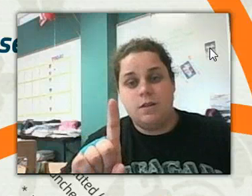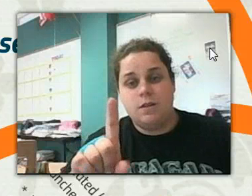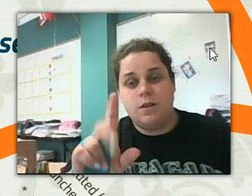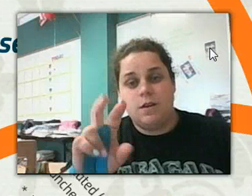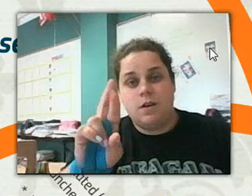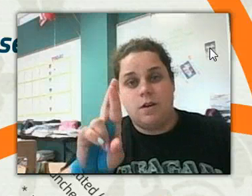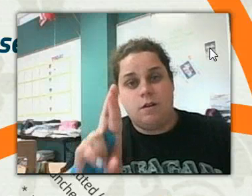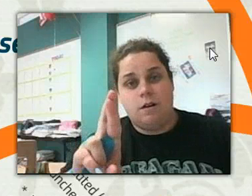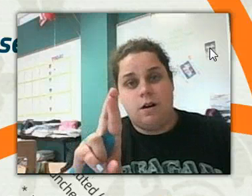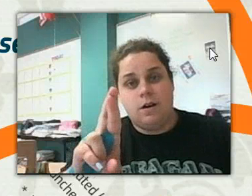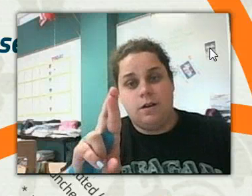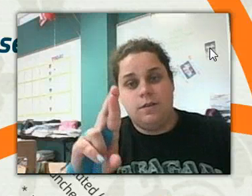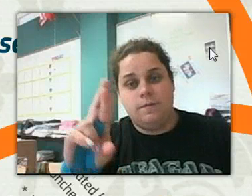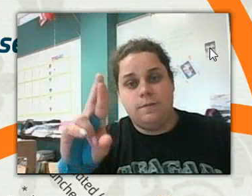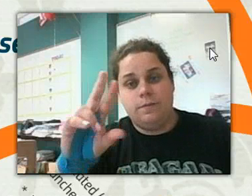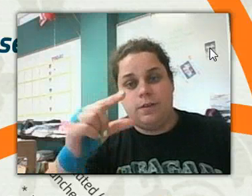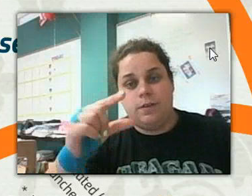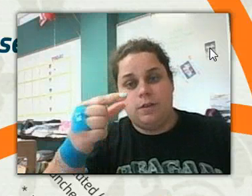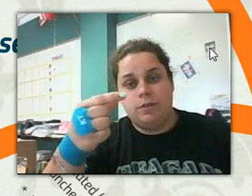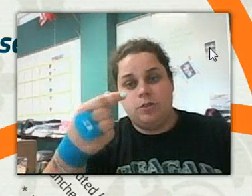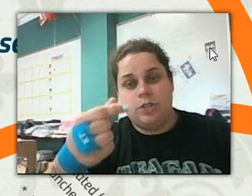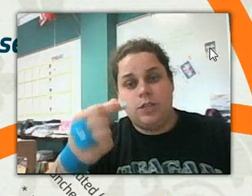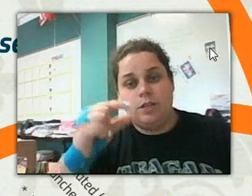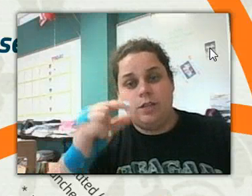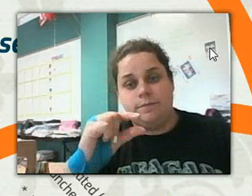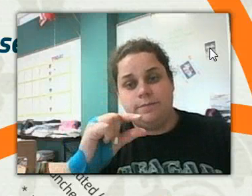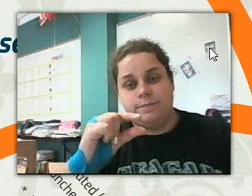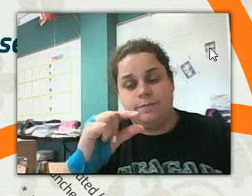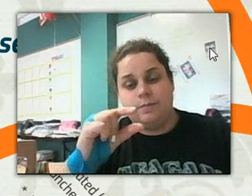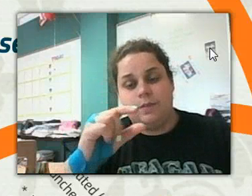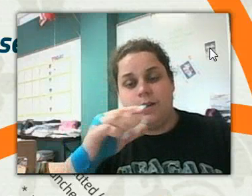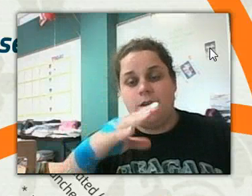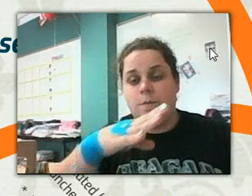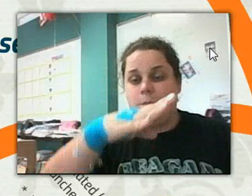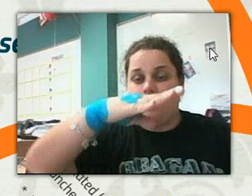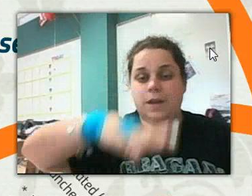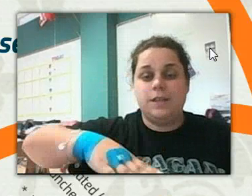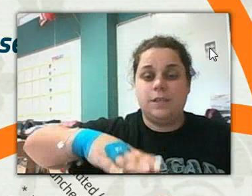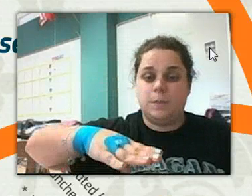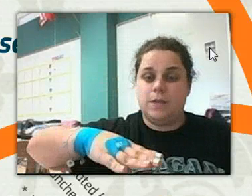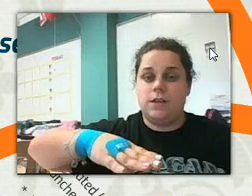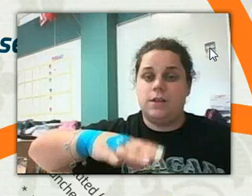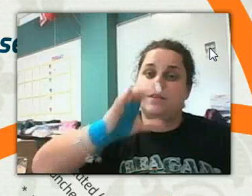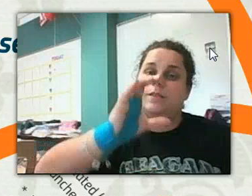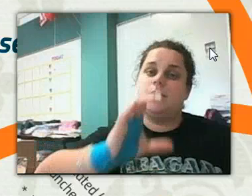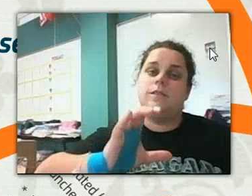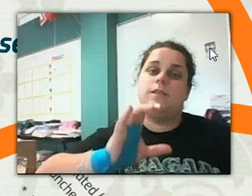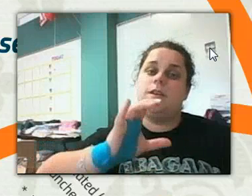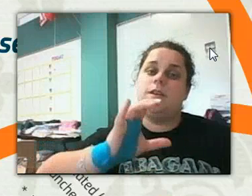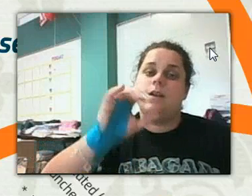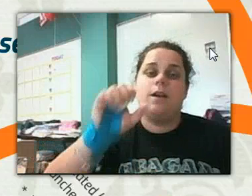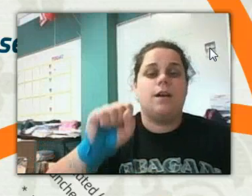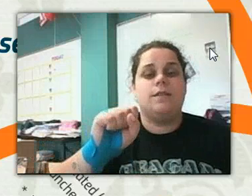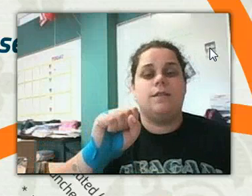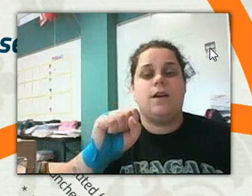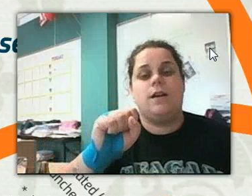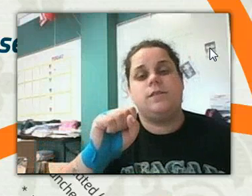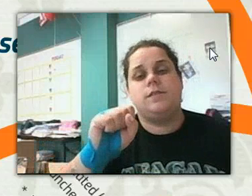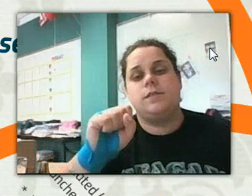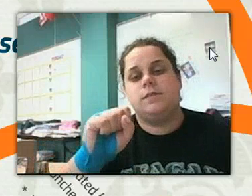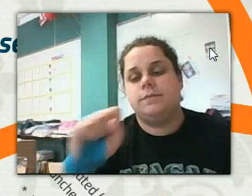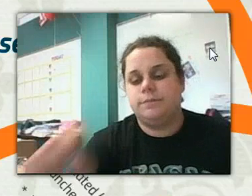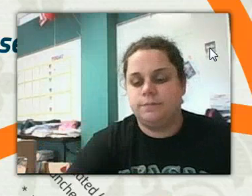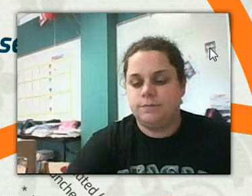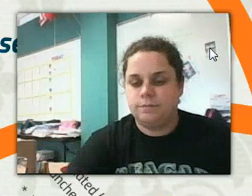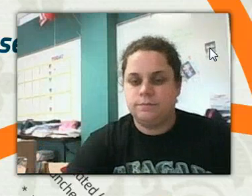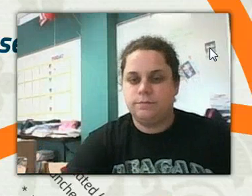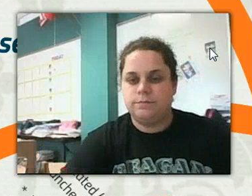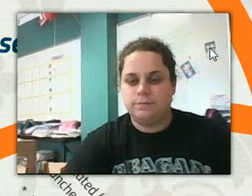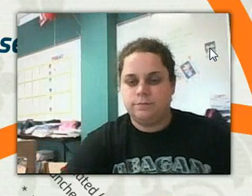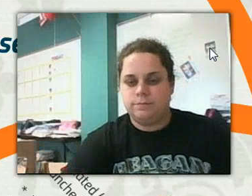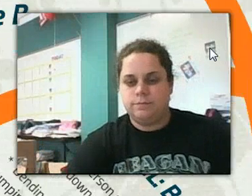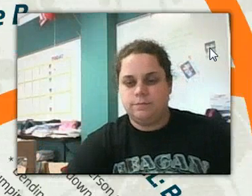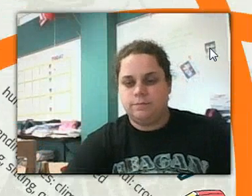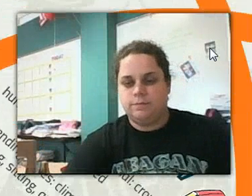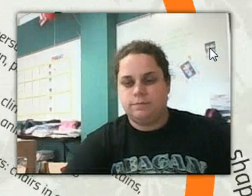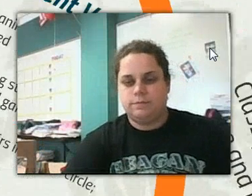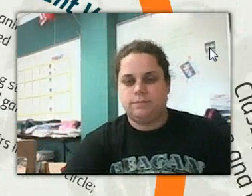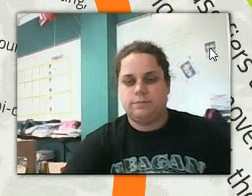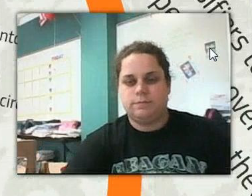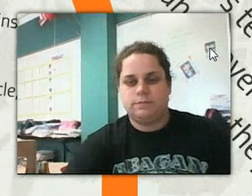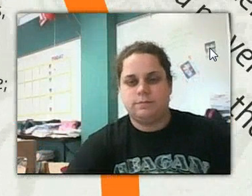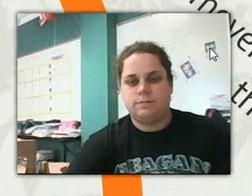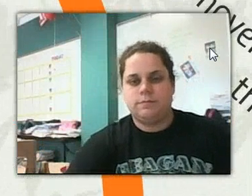CL1, R, G, base B, C, and S.